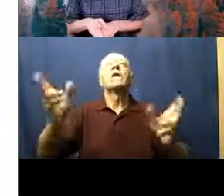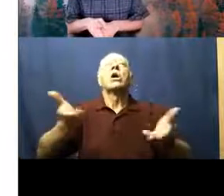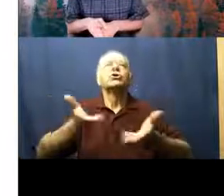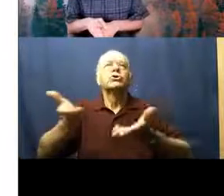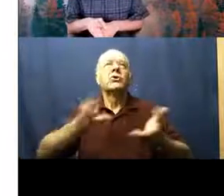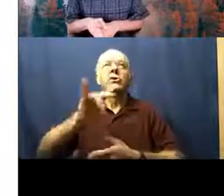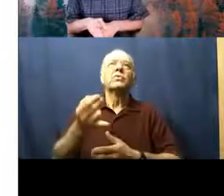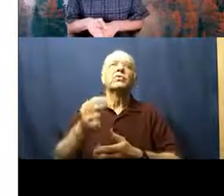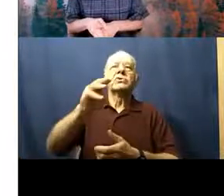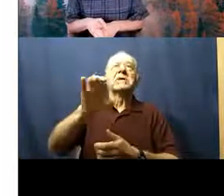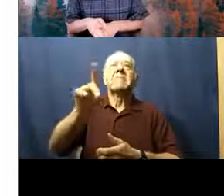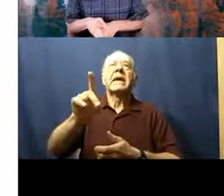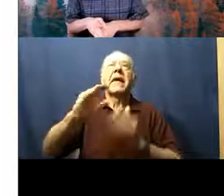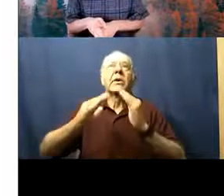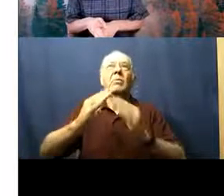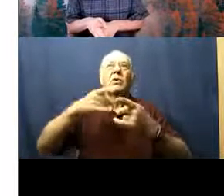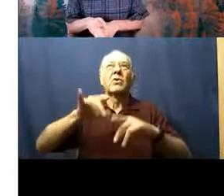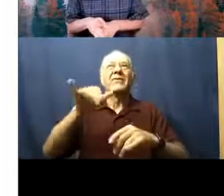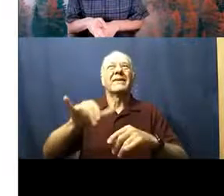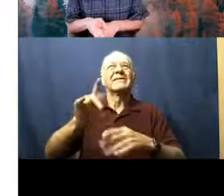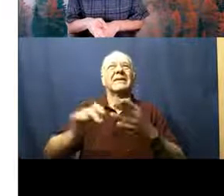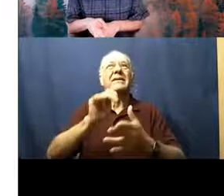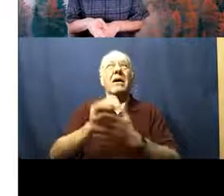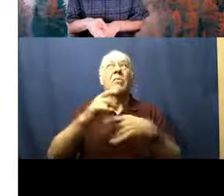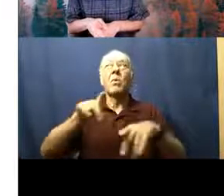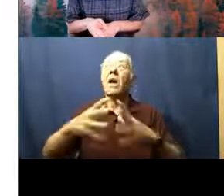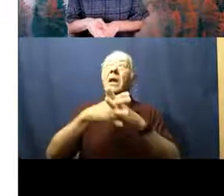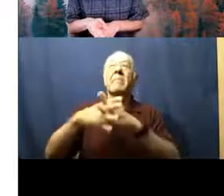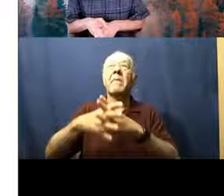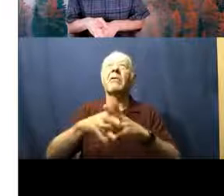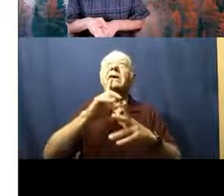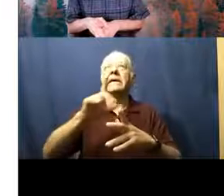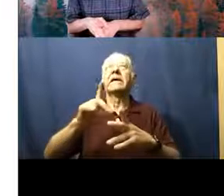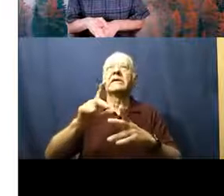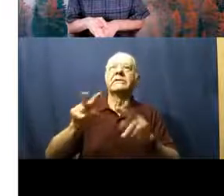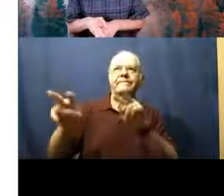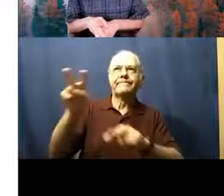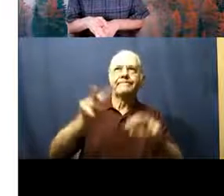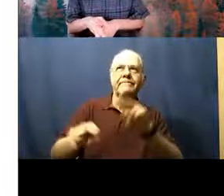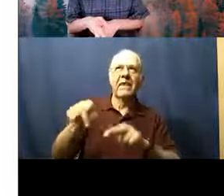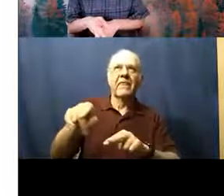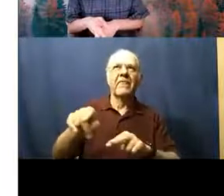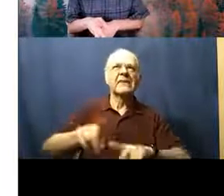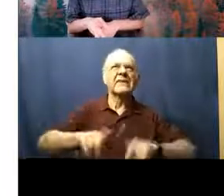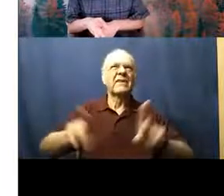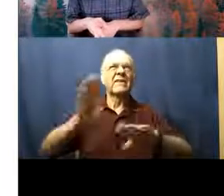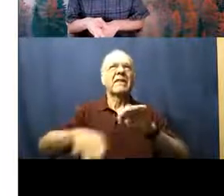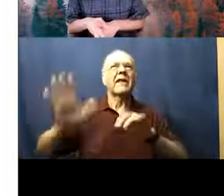Jersey Medicaid community during a time when America is reckoning with this differently than we have in the